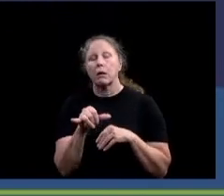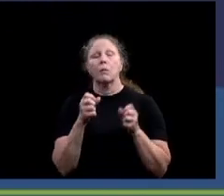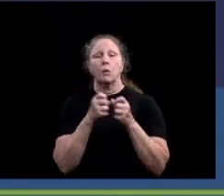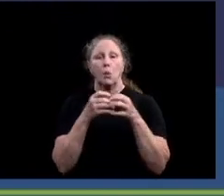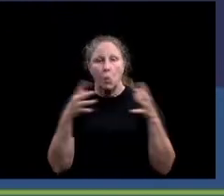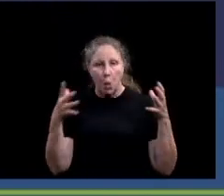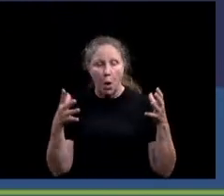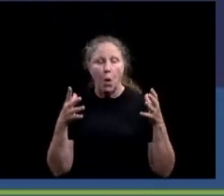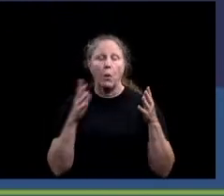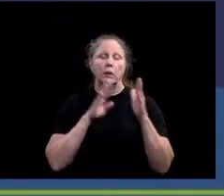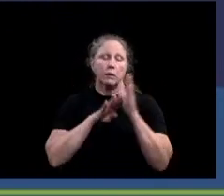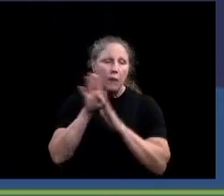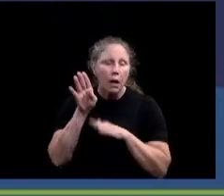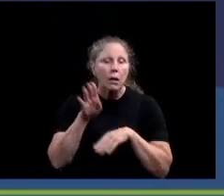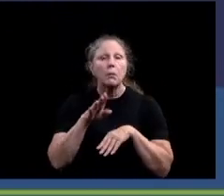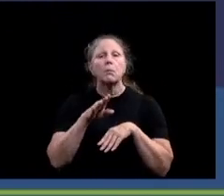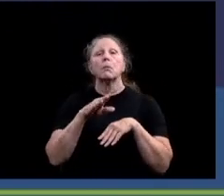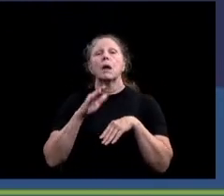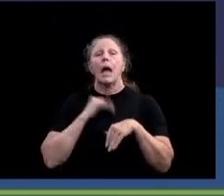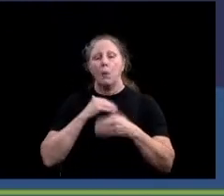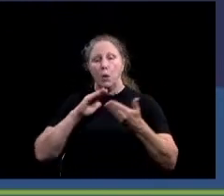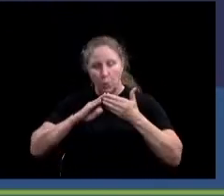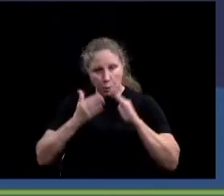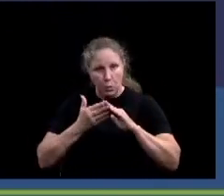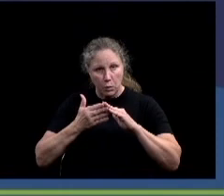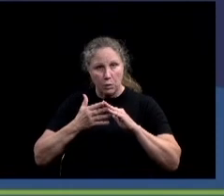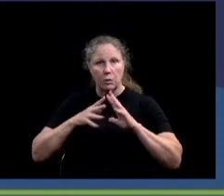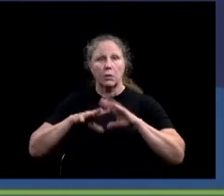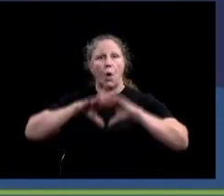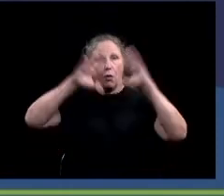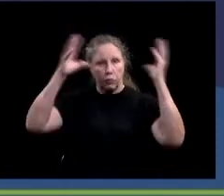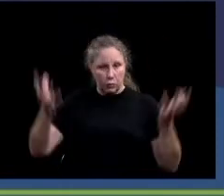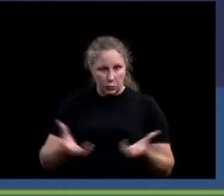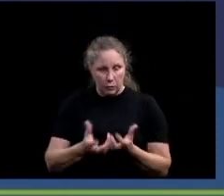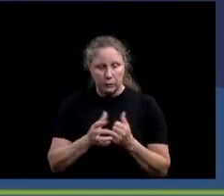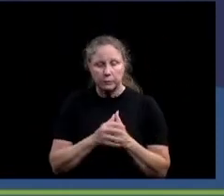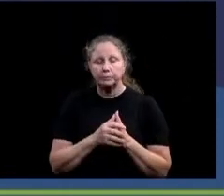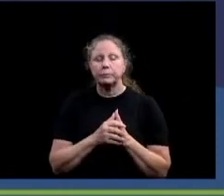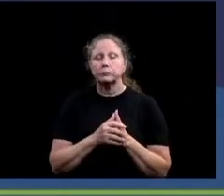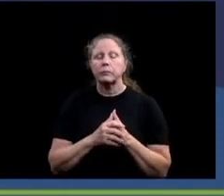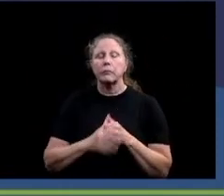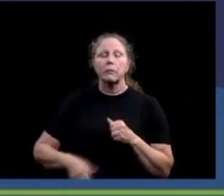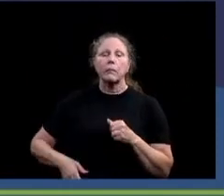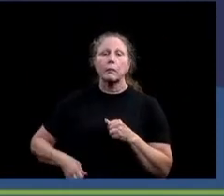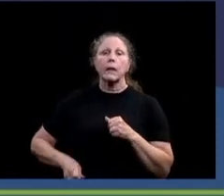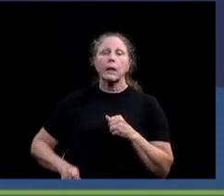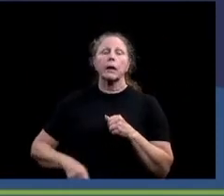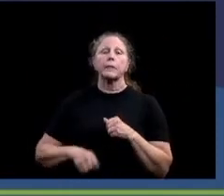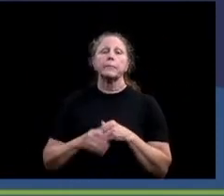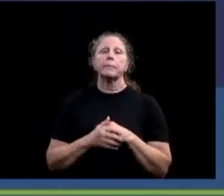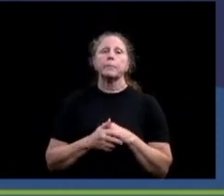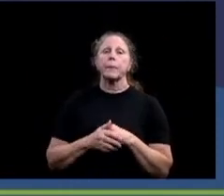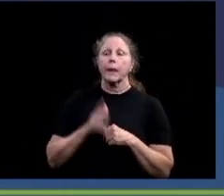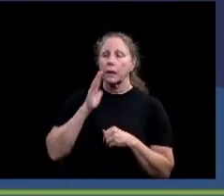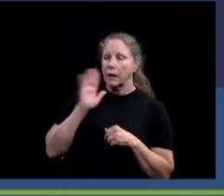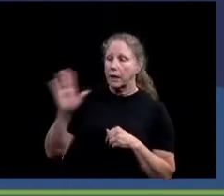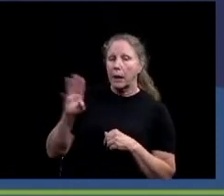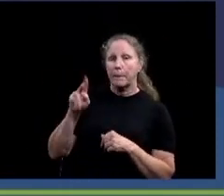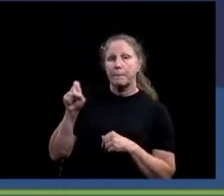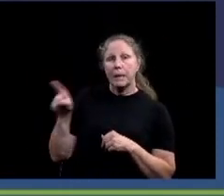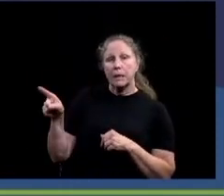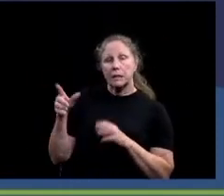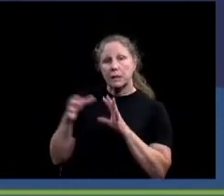as a whole. When we look at, as Councilmember Meek addressed earlier, community policing,